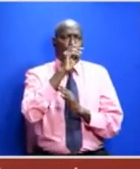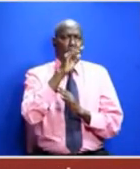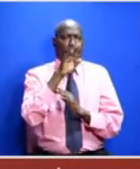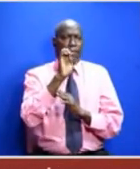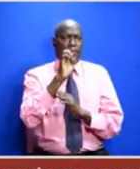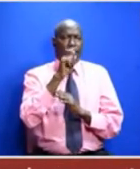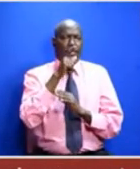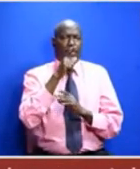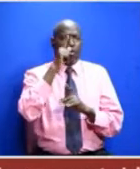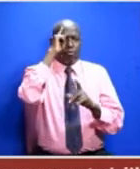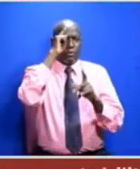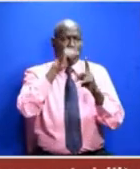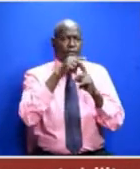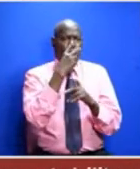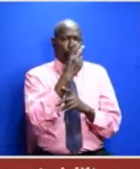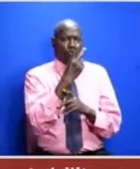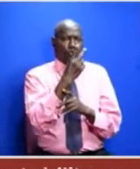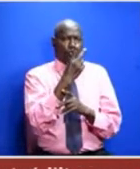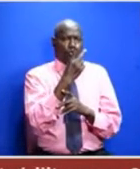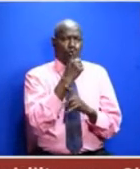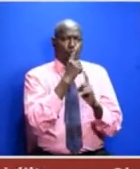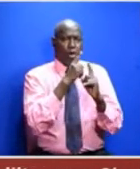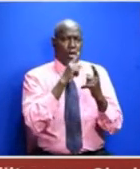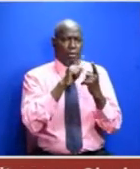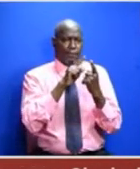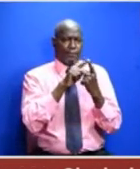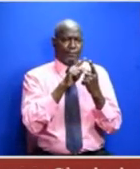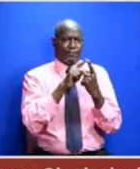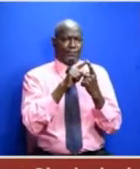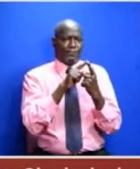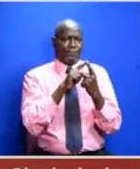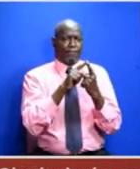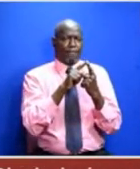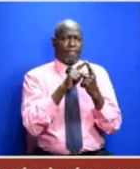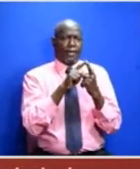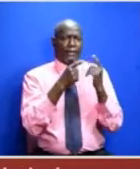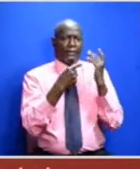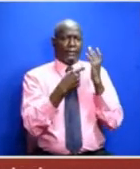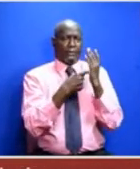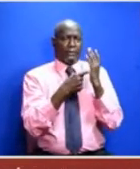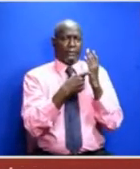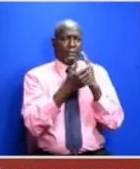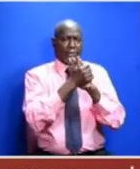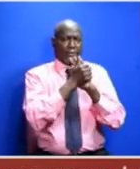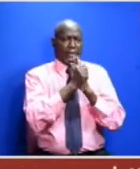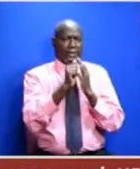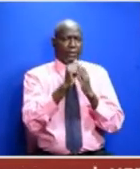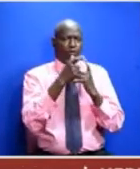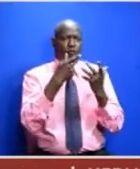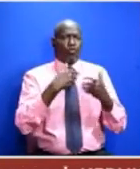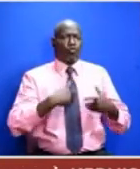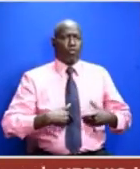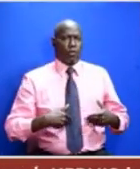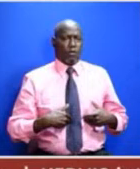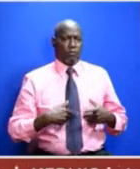twofold. One is to undertake digital skilling of the youth.